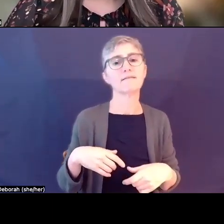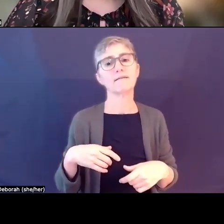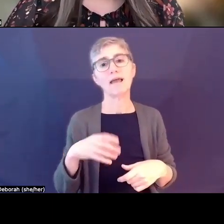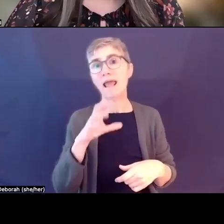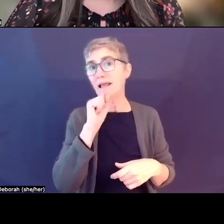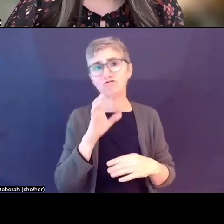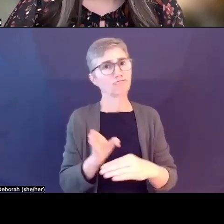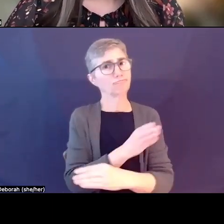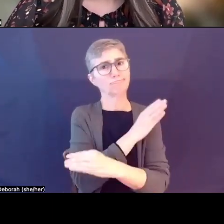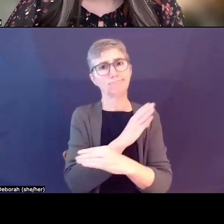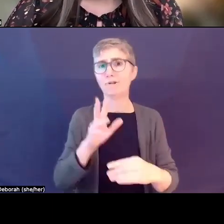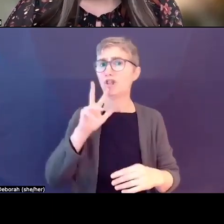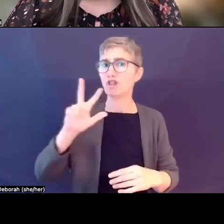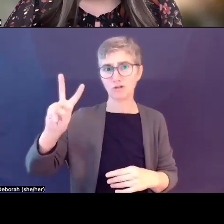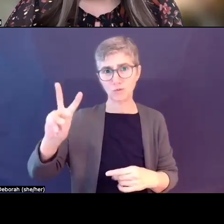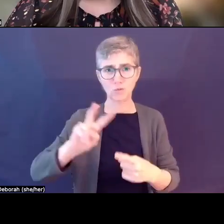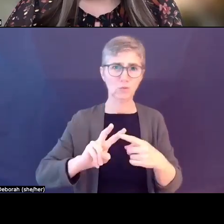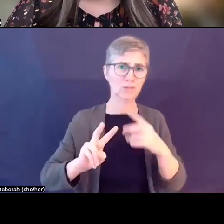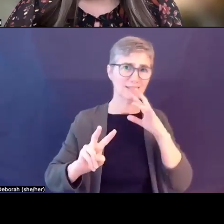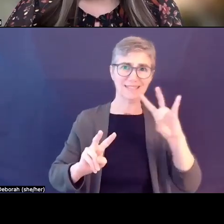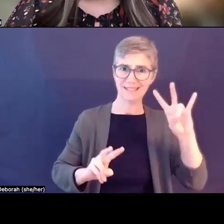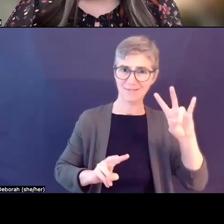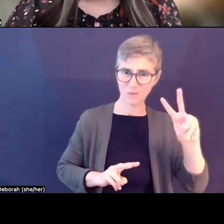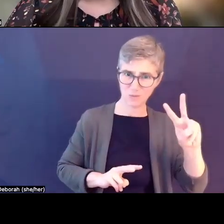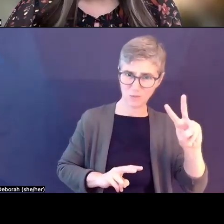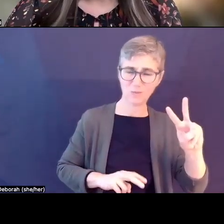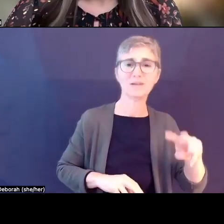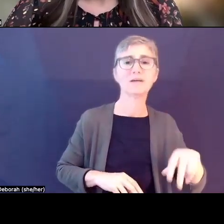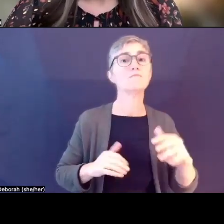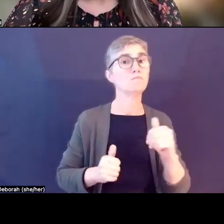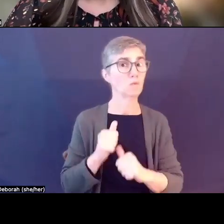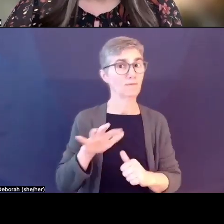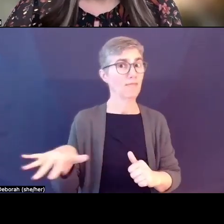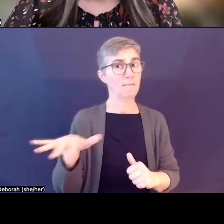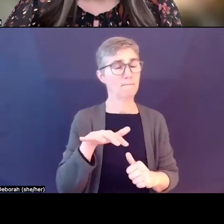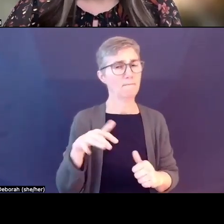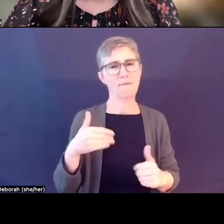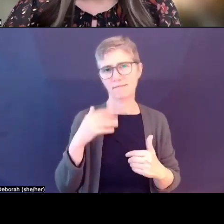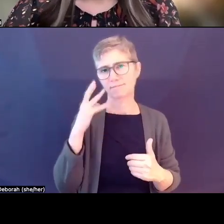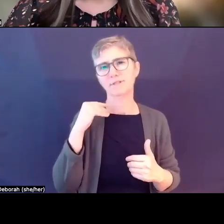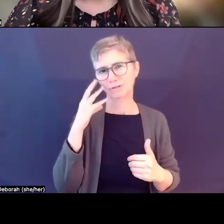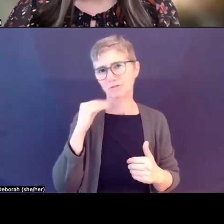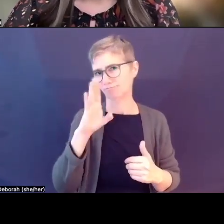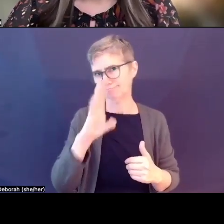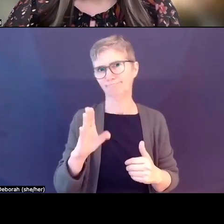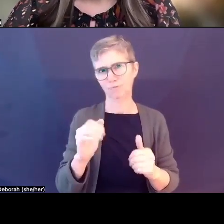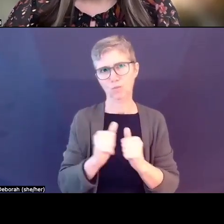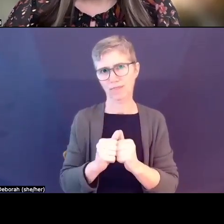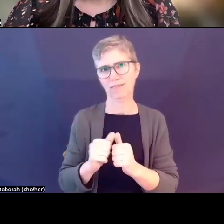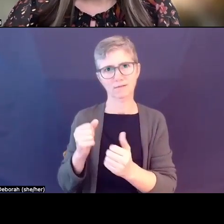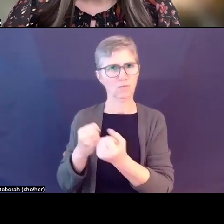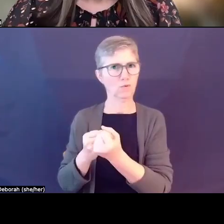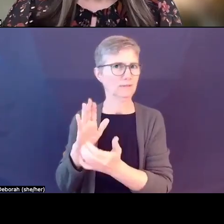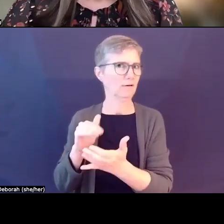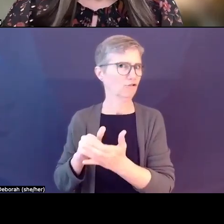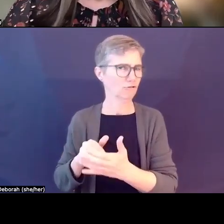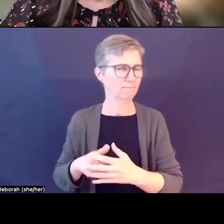ages range from 32 to 72 years old, and the majority had experience directly with the support center in their